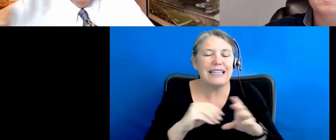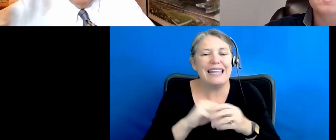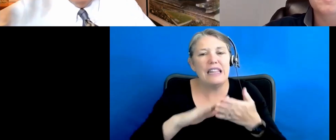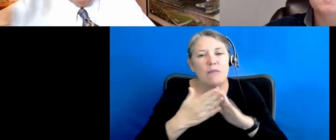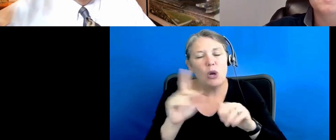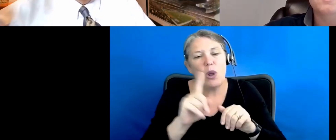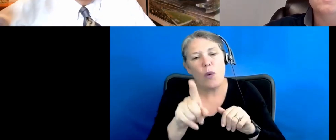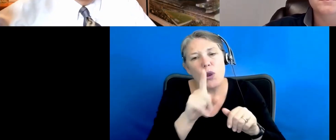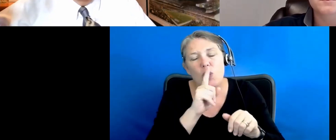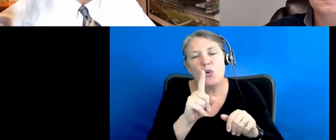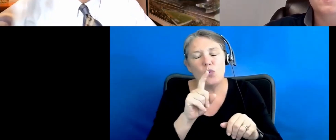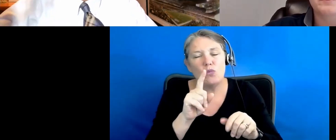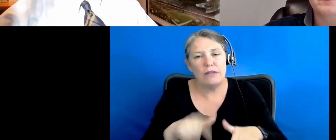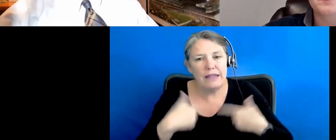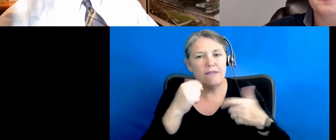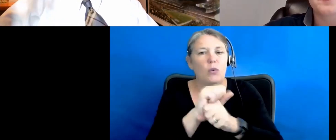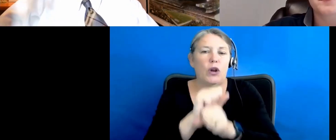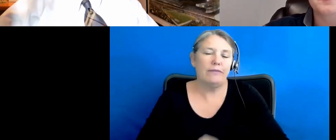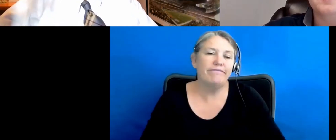you exist and where you are.